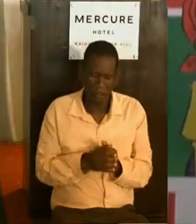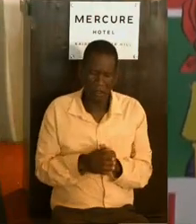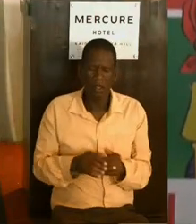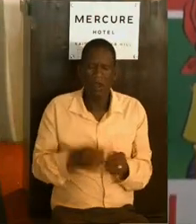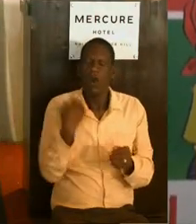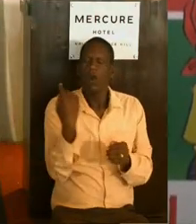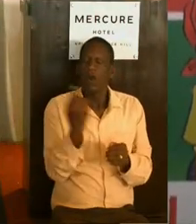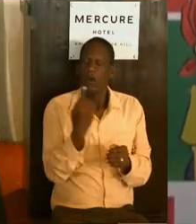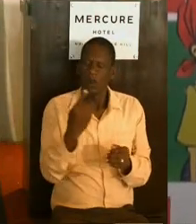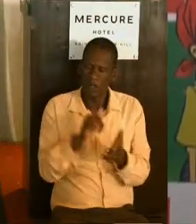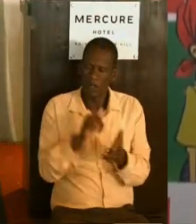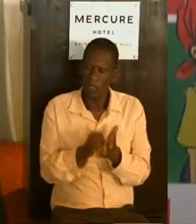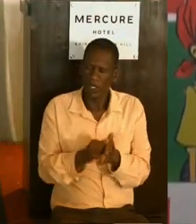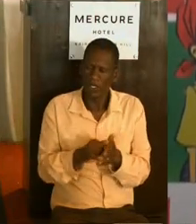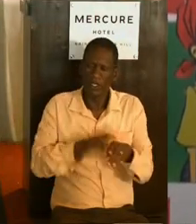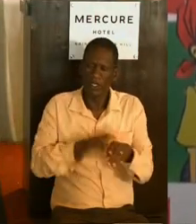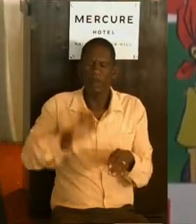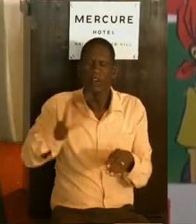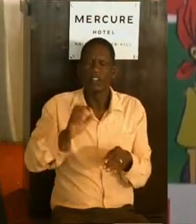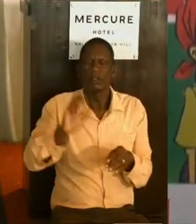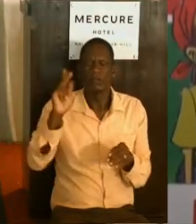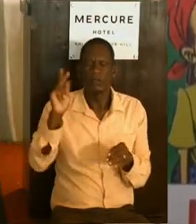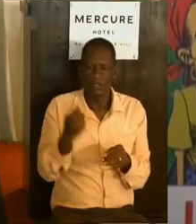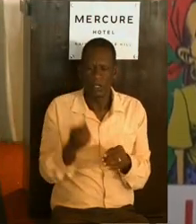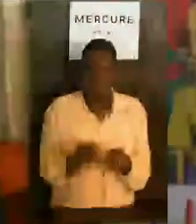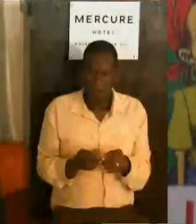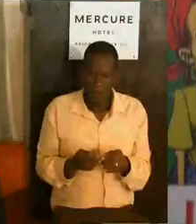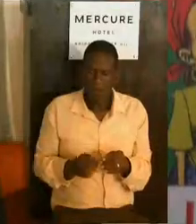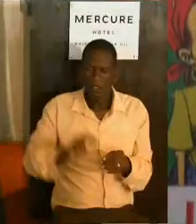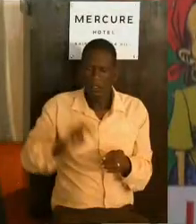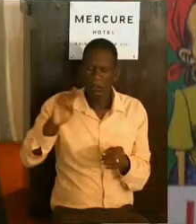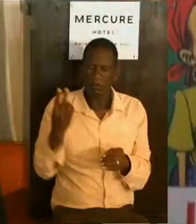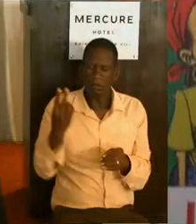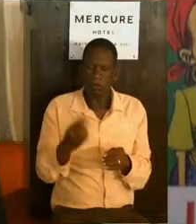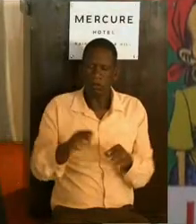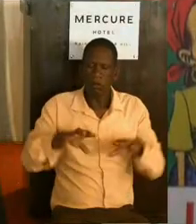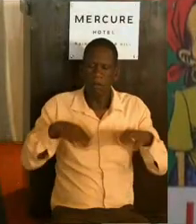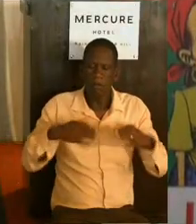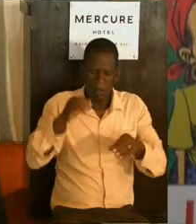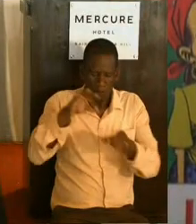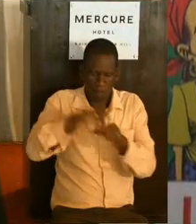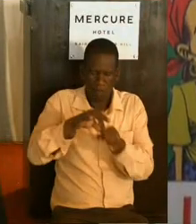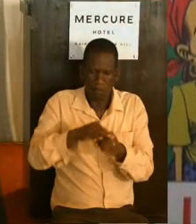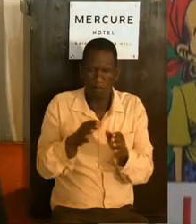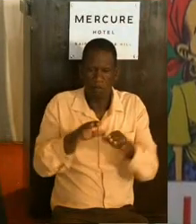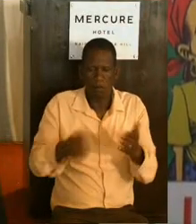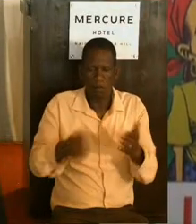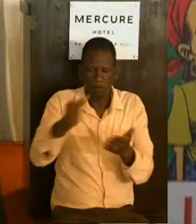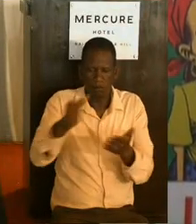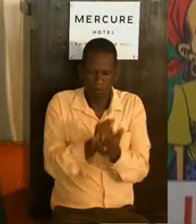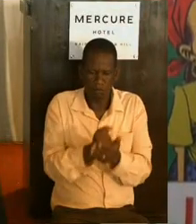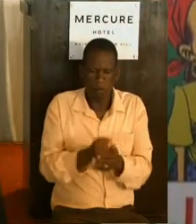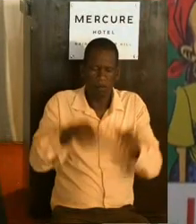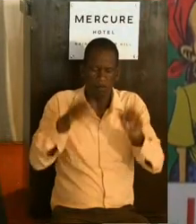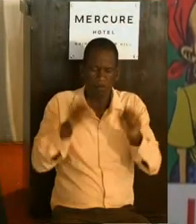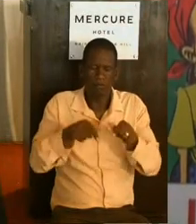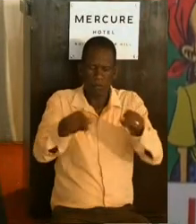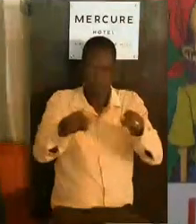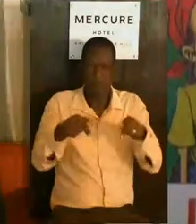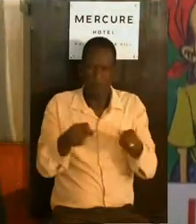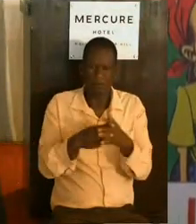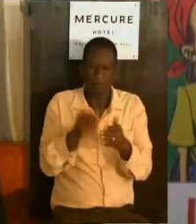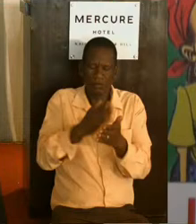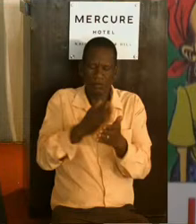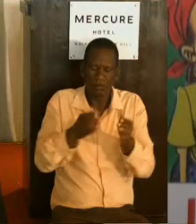except when you're the first president or the second a reluctant or appointed you can claim you're starting